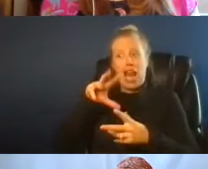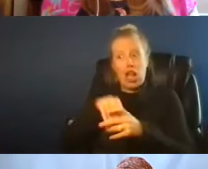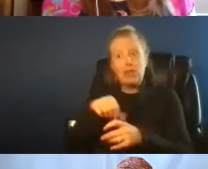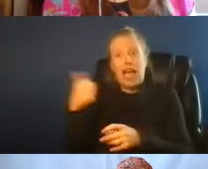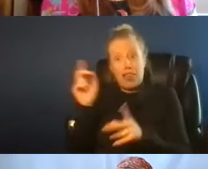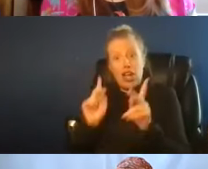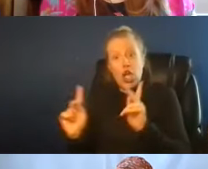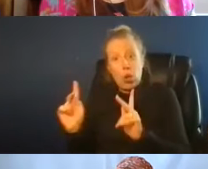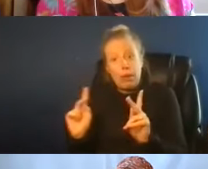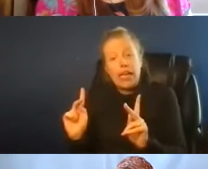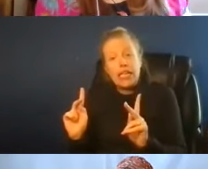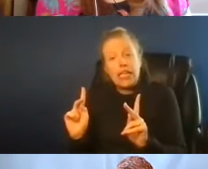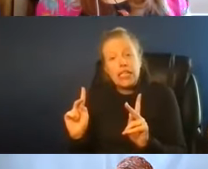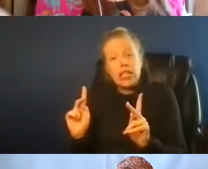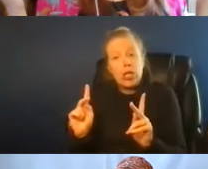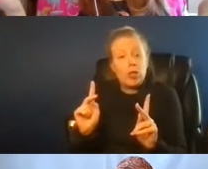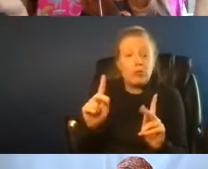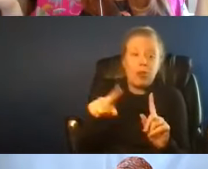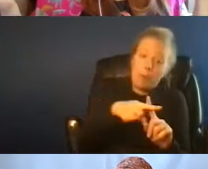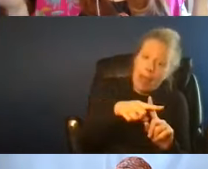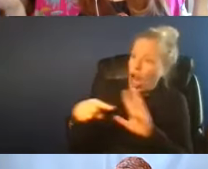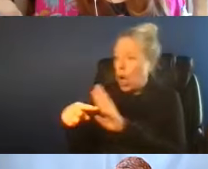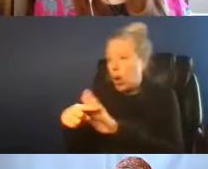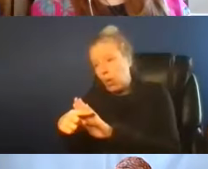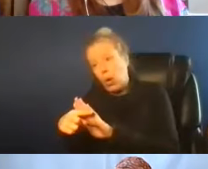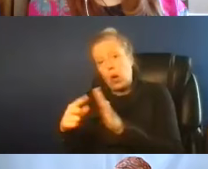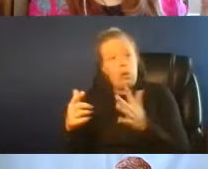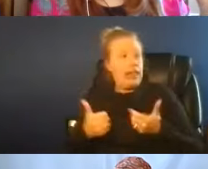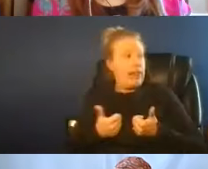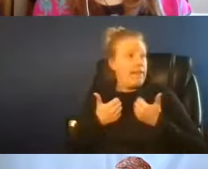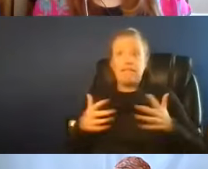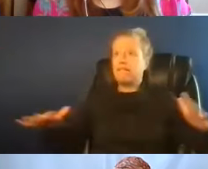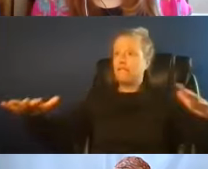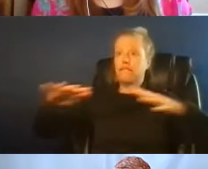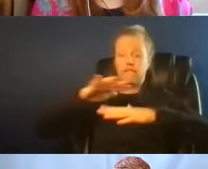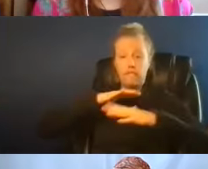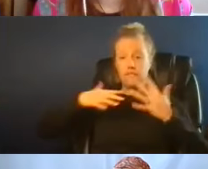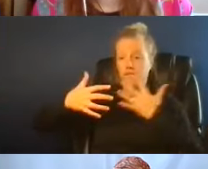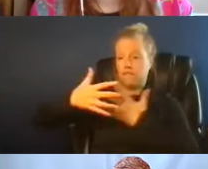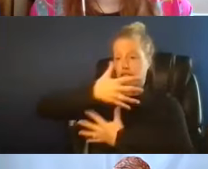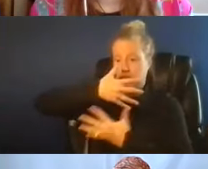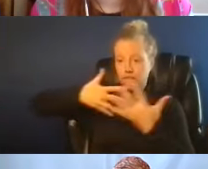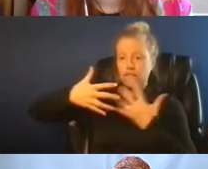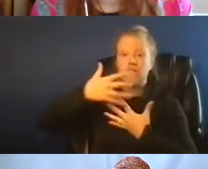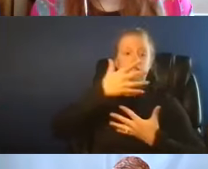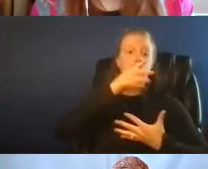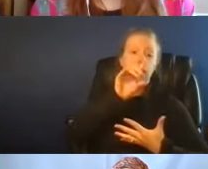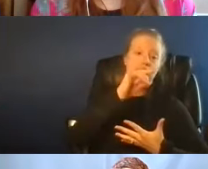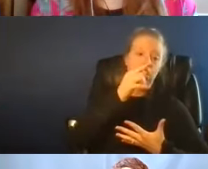And for better or worse, we live in a society, so we have digital and financial lives